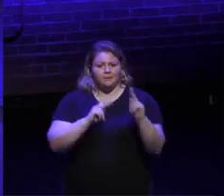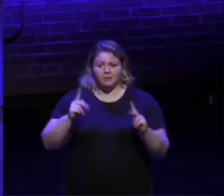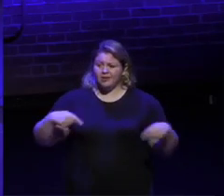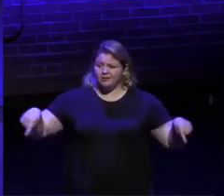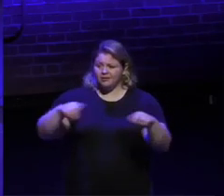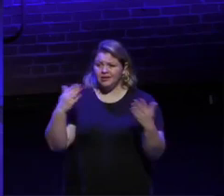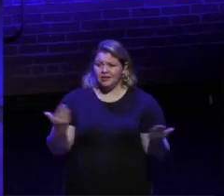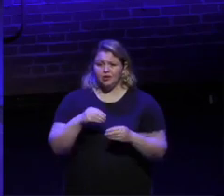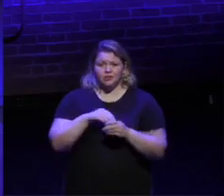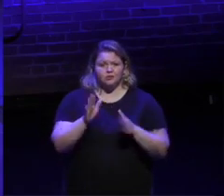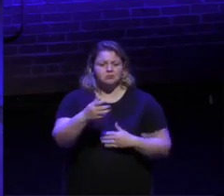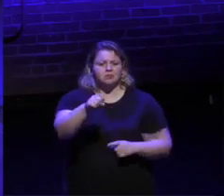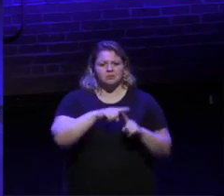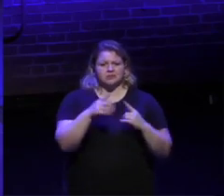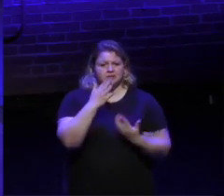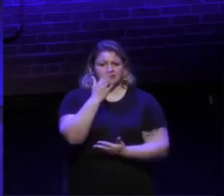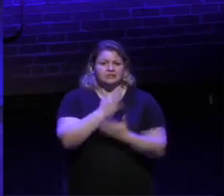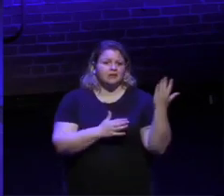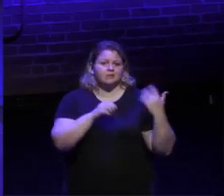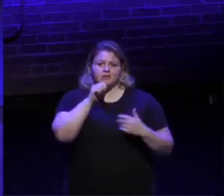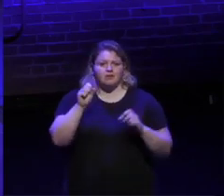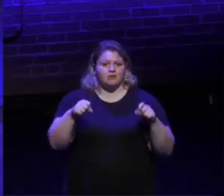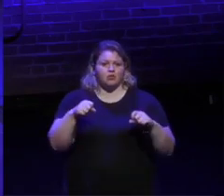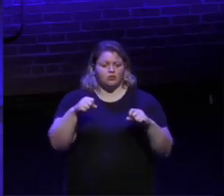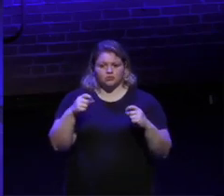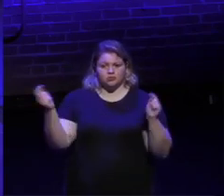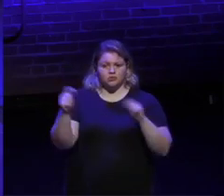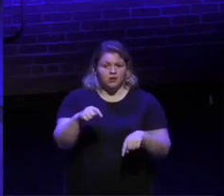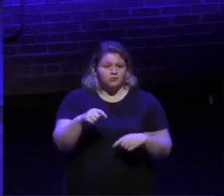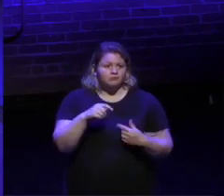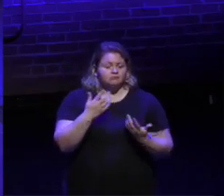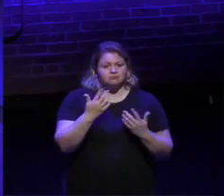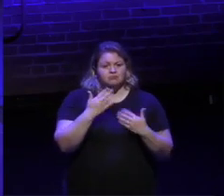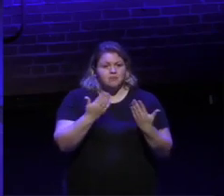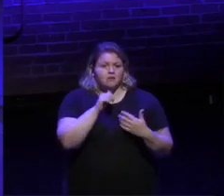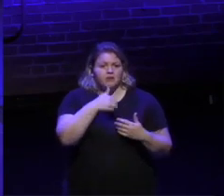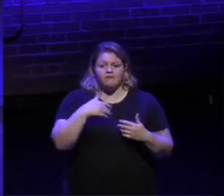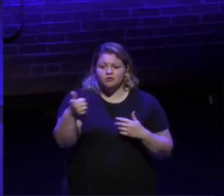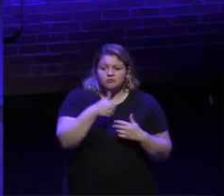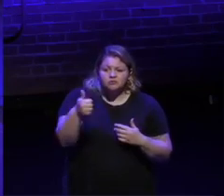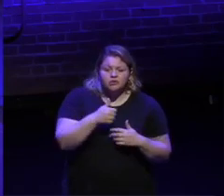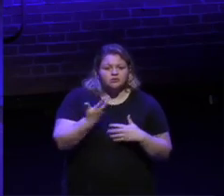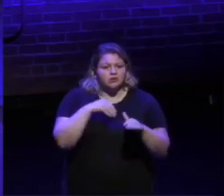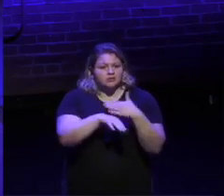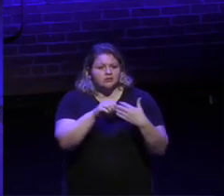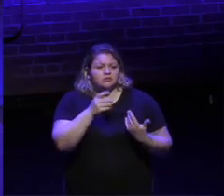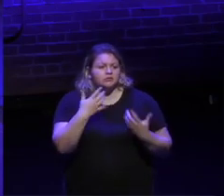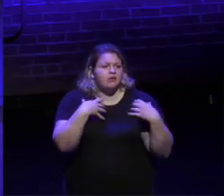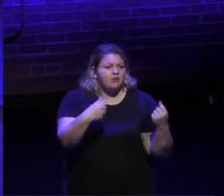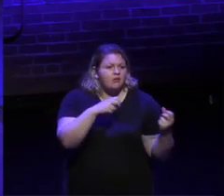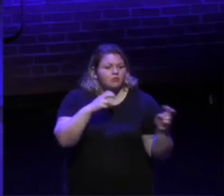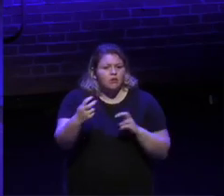many could not be here tonight due to lack of access, be it economic or transportation, health